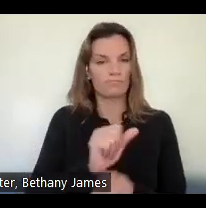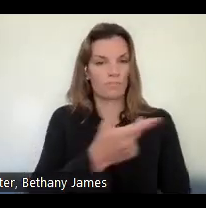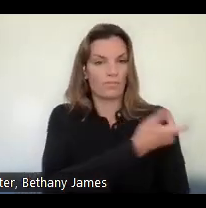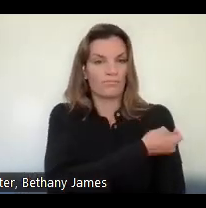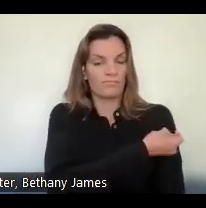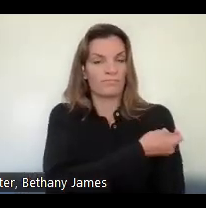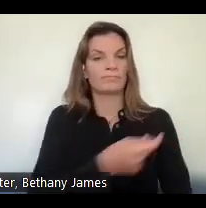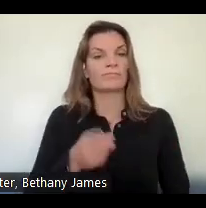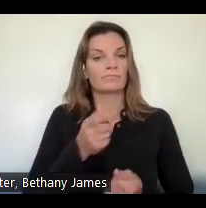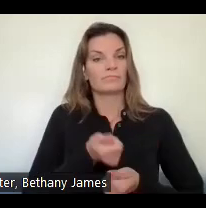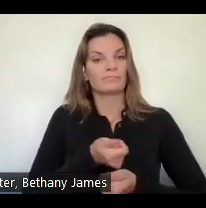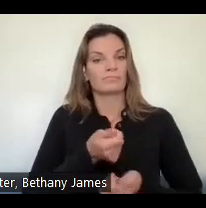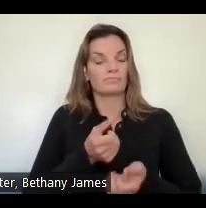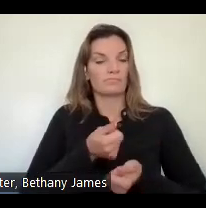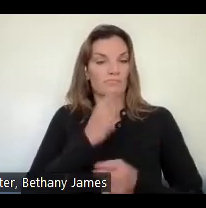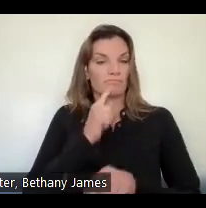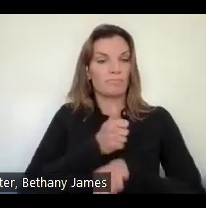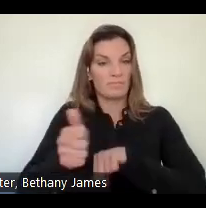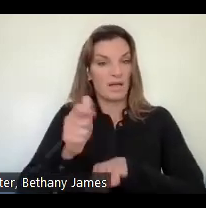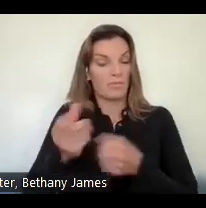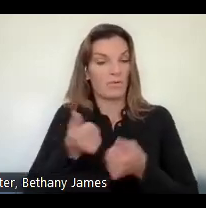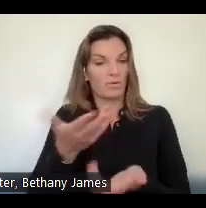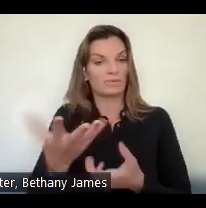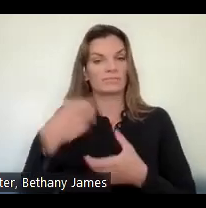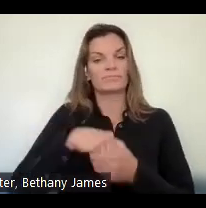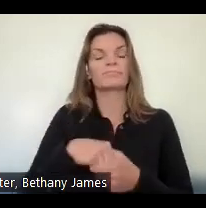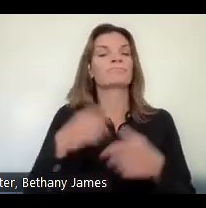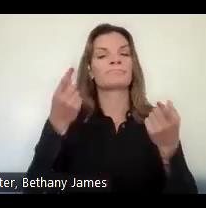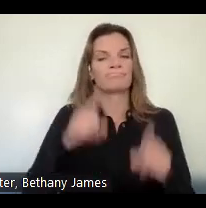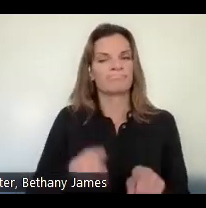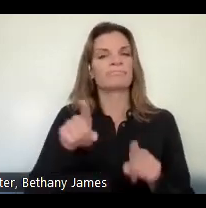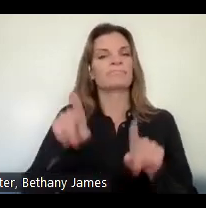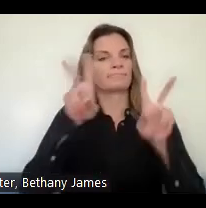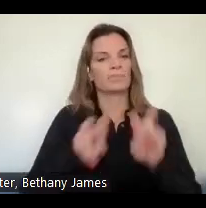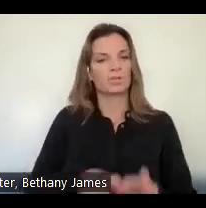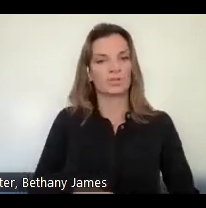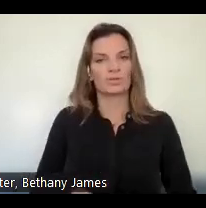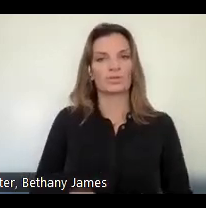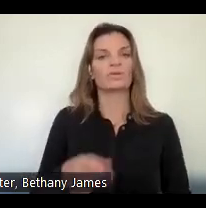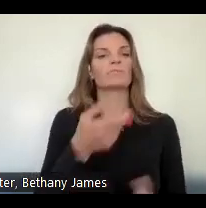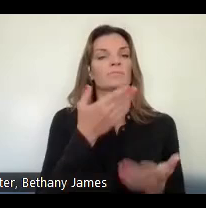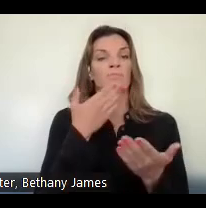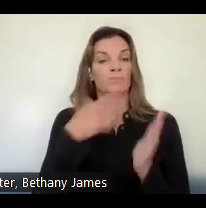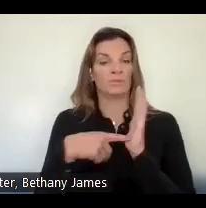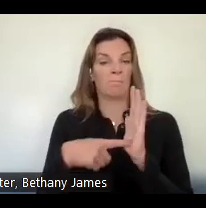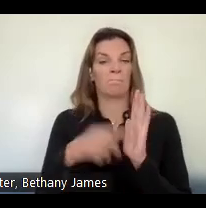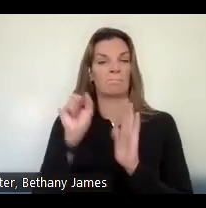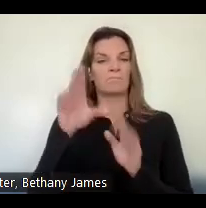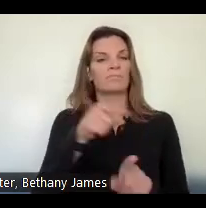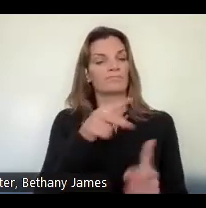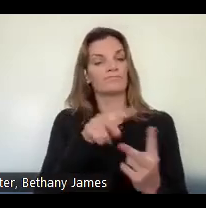the study used to compare those individuals who are twins and whether or